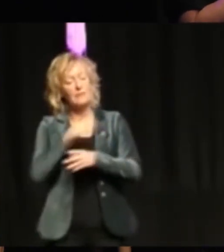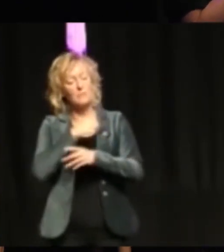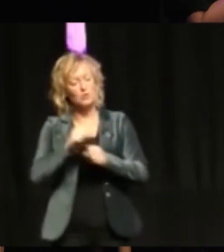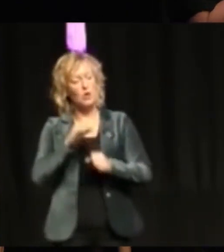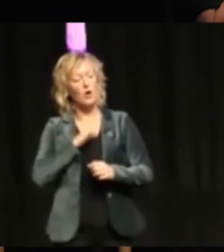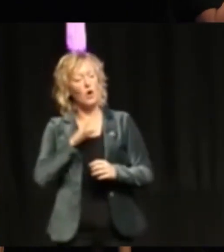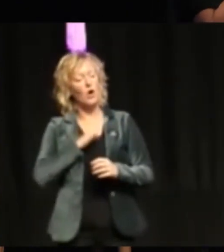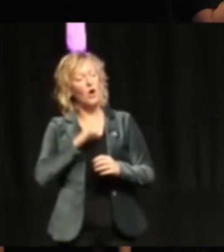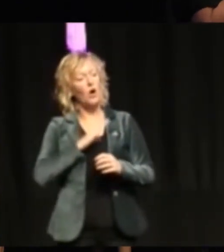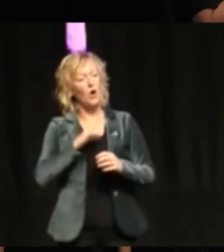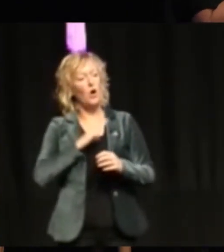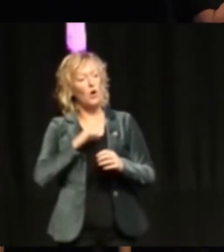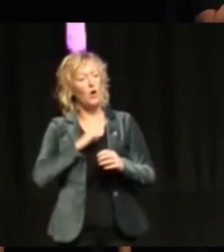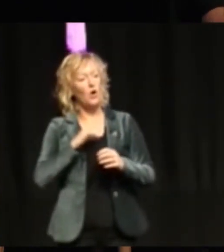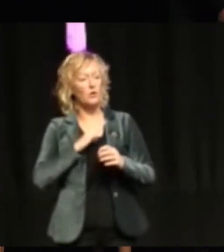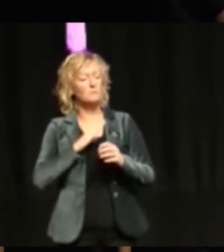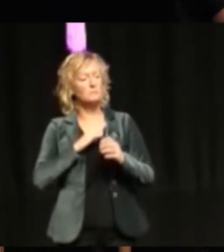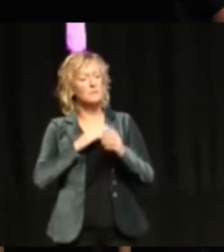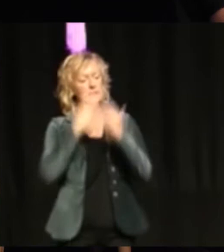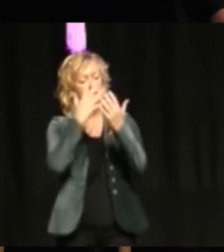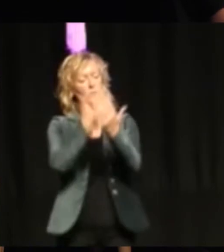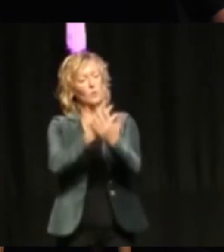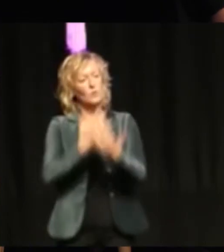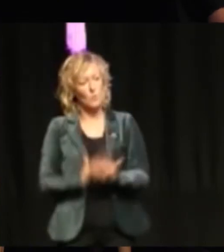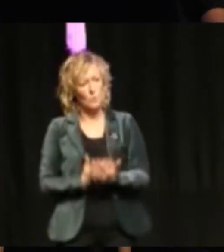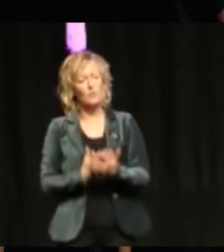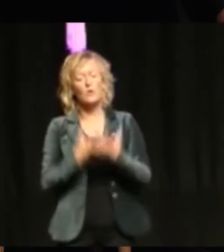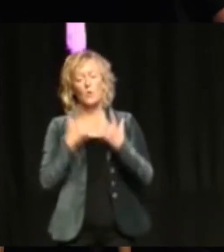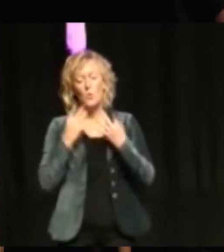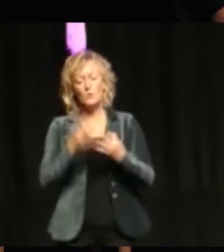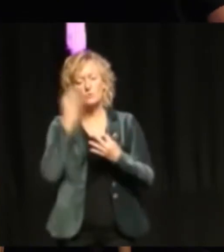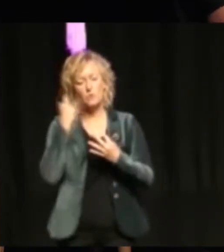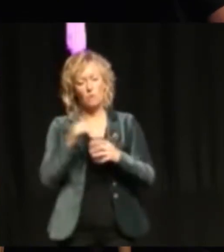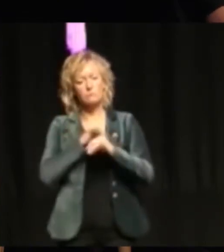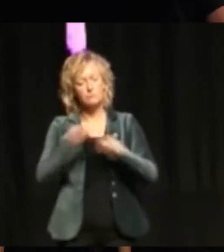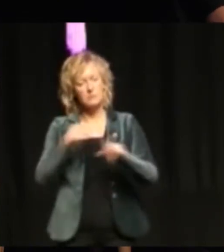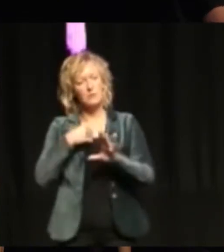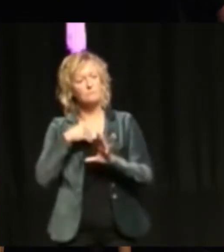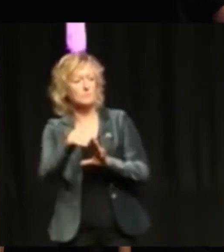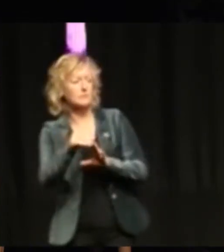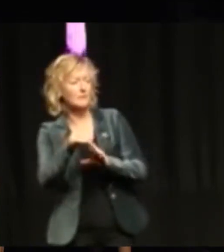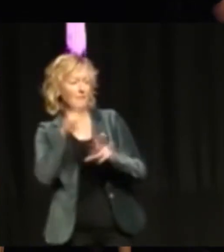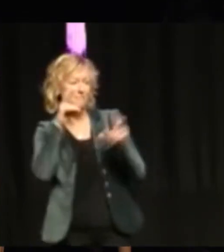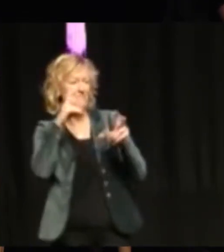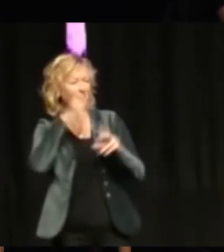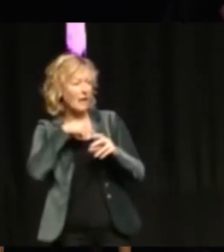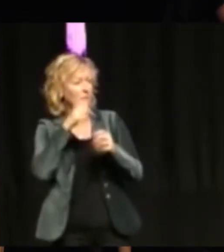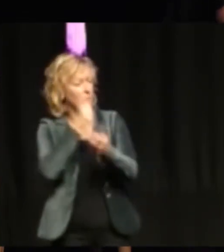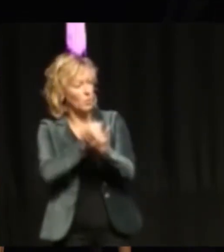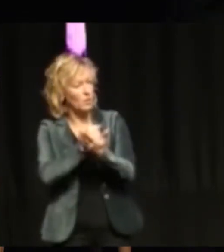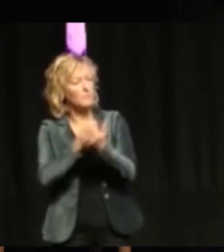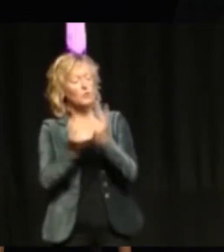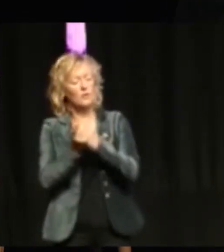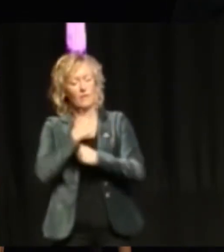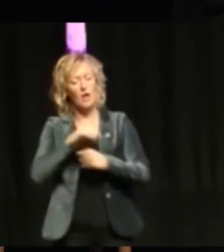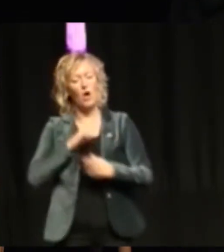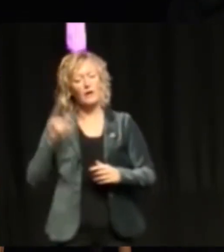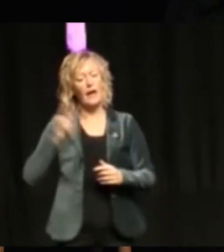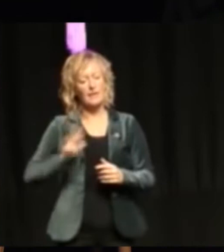implement a complaint mechanism for the victims, so that they would have the possibility to